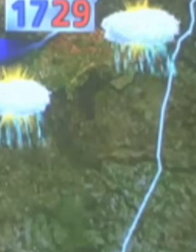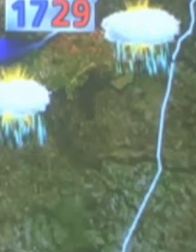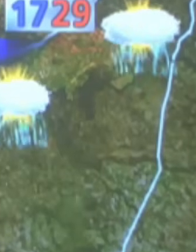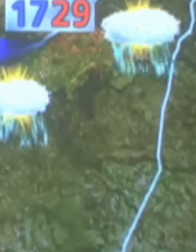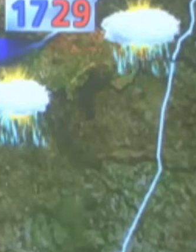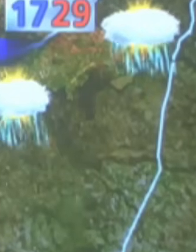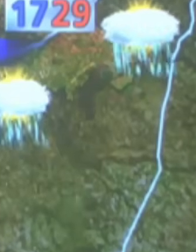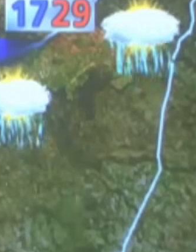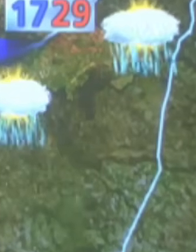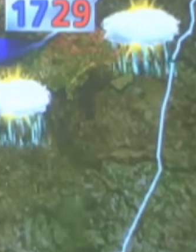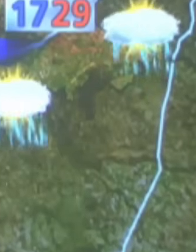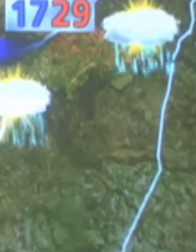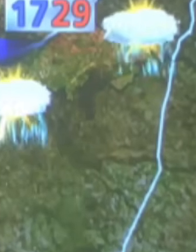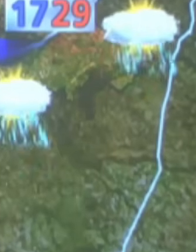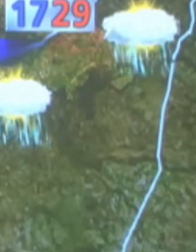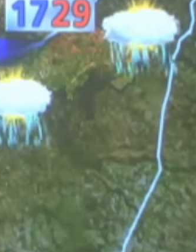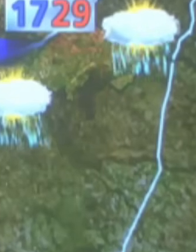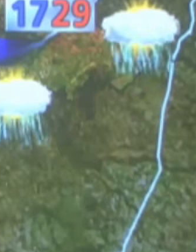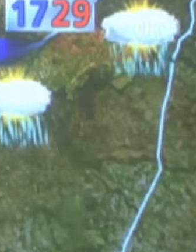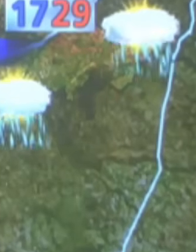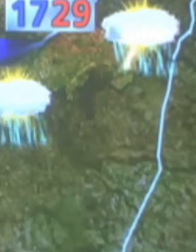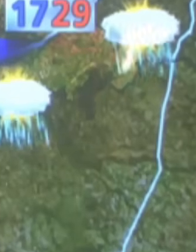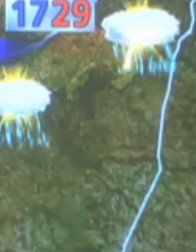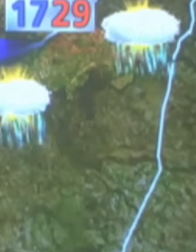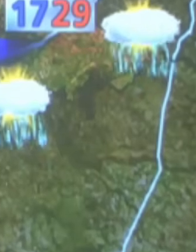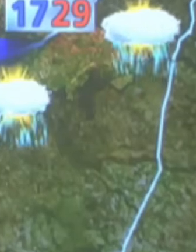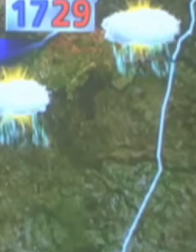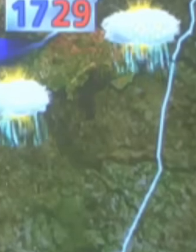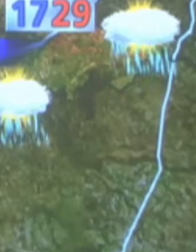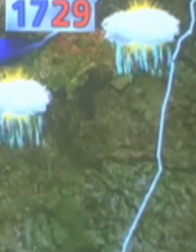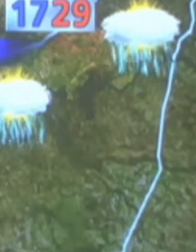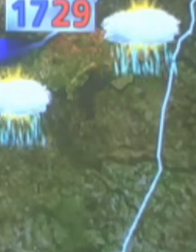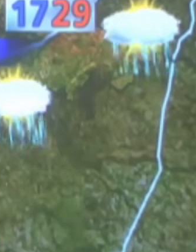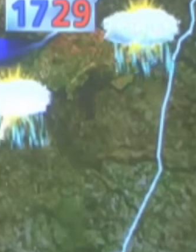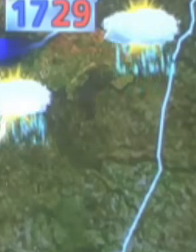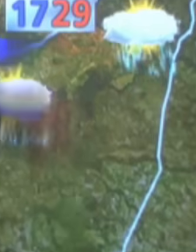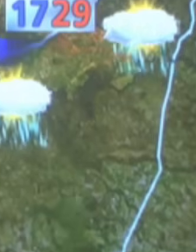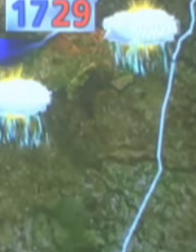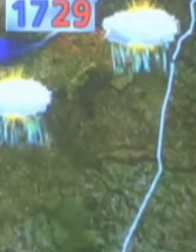ka sentse ke salva hona ka Vryburg o hlokomela o tla tshetse hona ha isale a re shebile